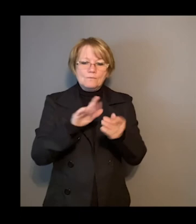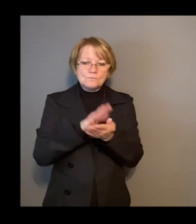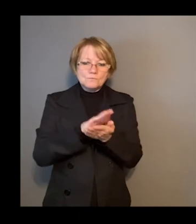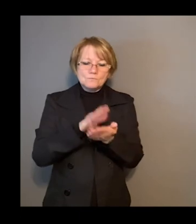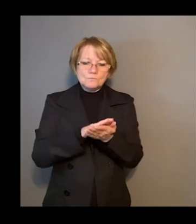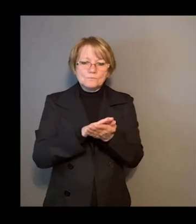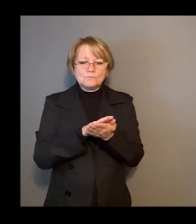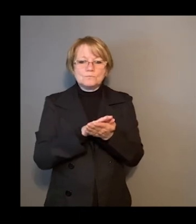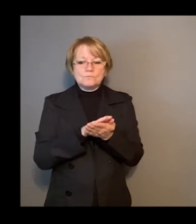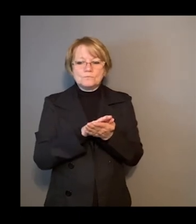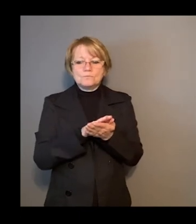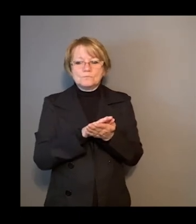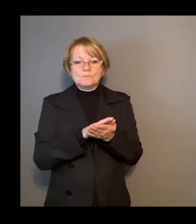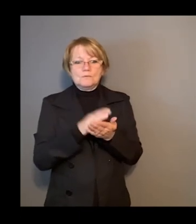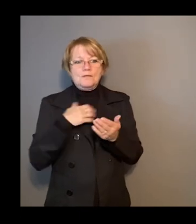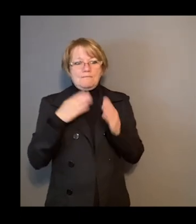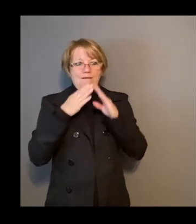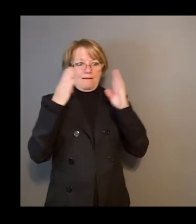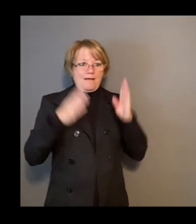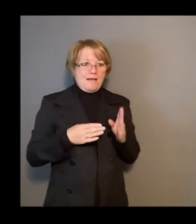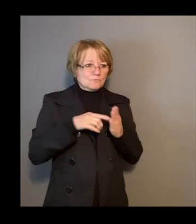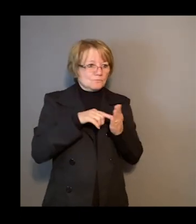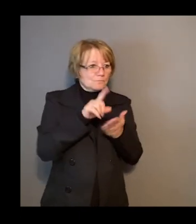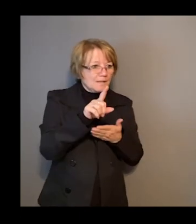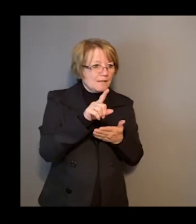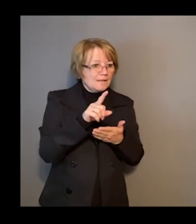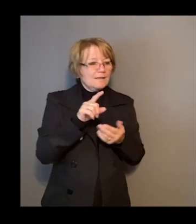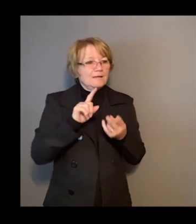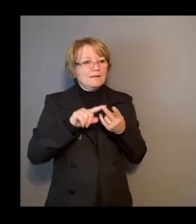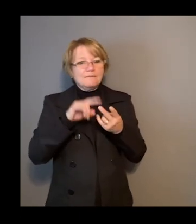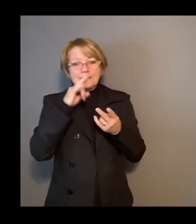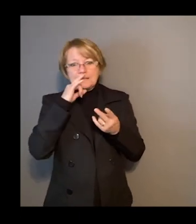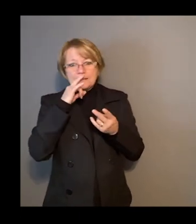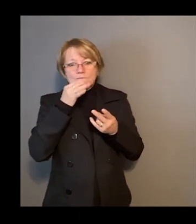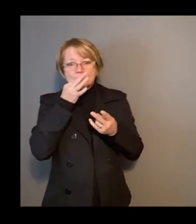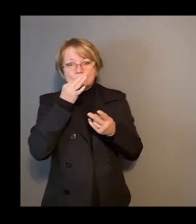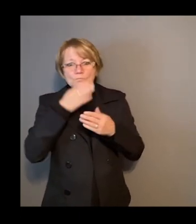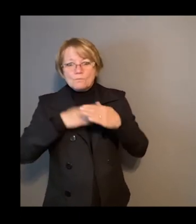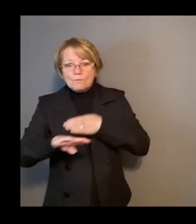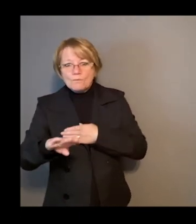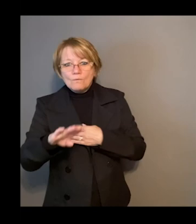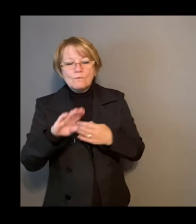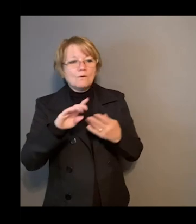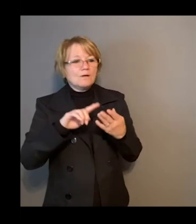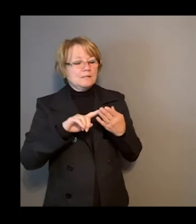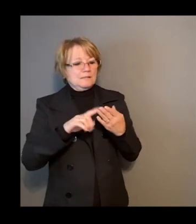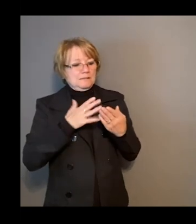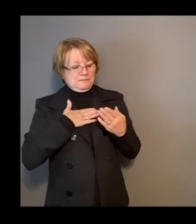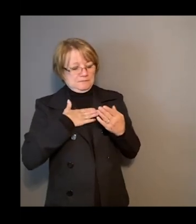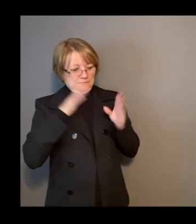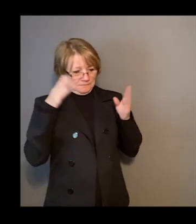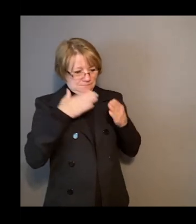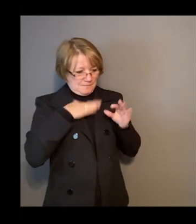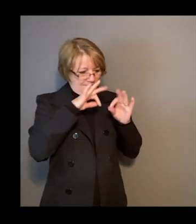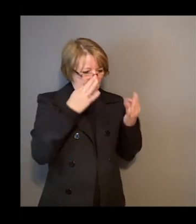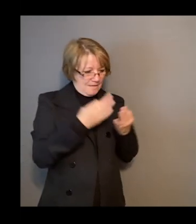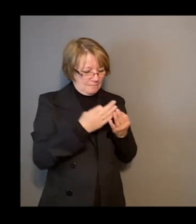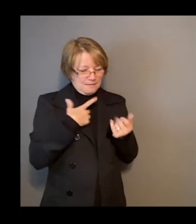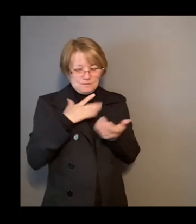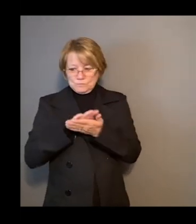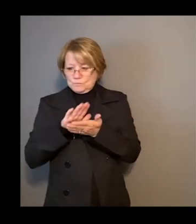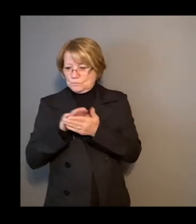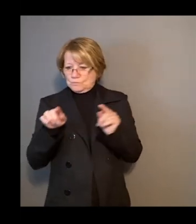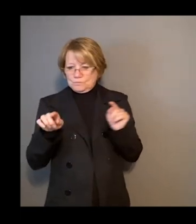for. I have a kid on the way. I need to provide for my family. So I'm looking at school. I'm like, I need to get a job that pays